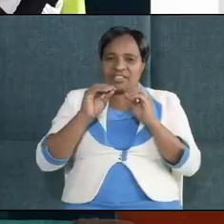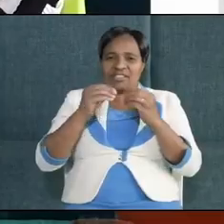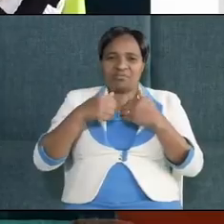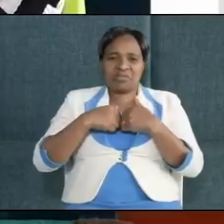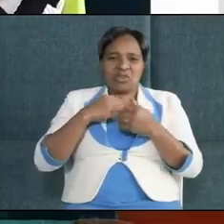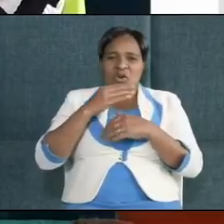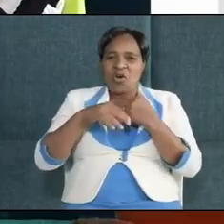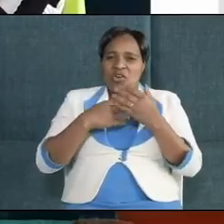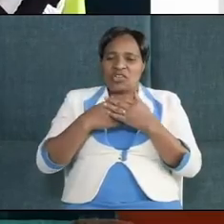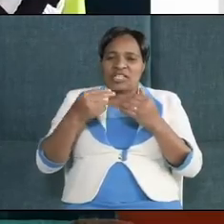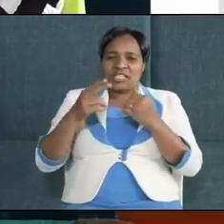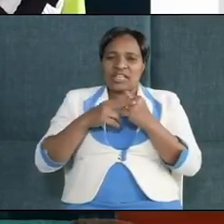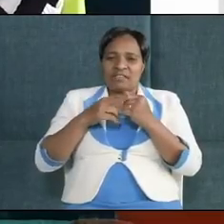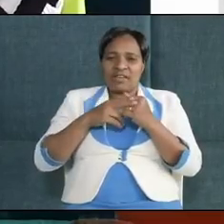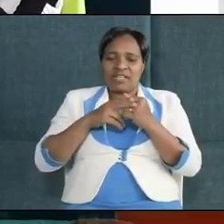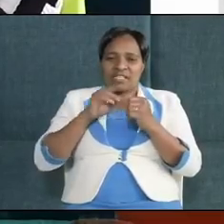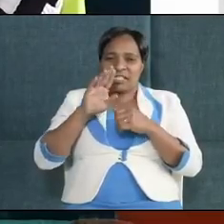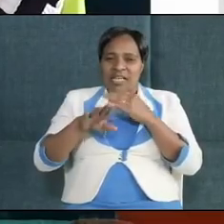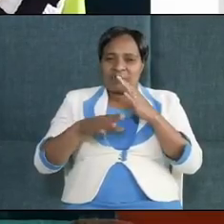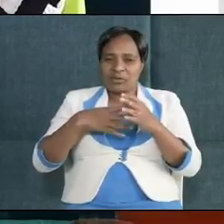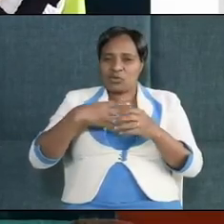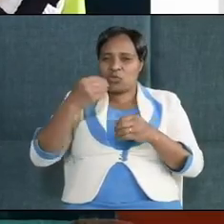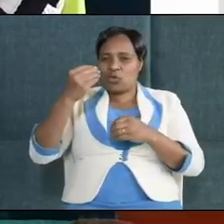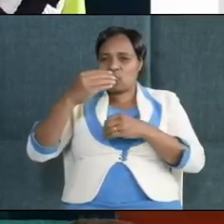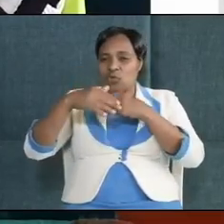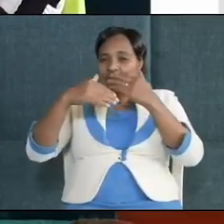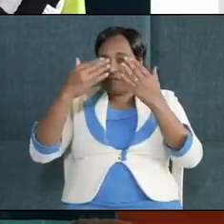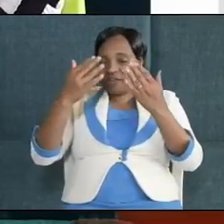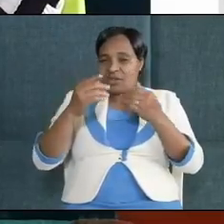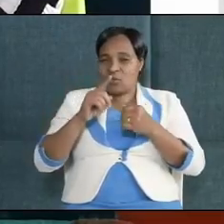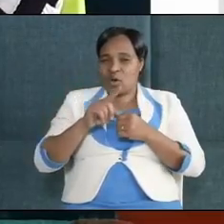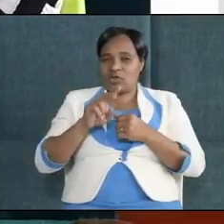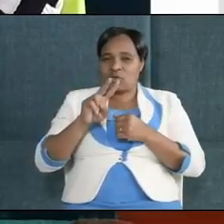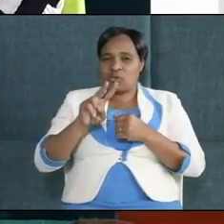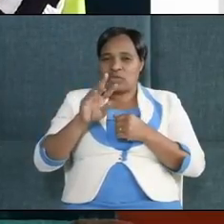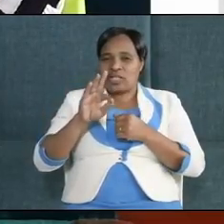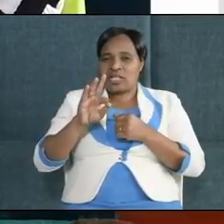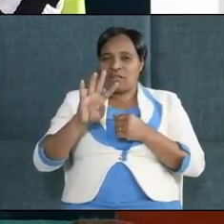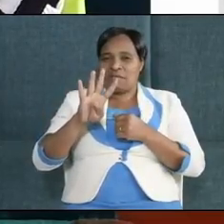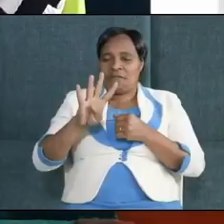me all the 7 steps that I may go to heaven.